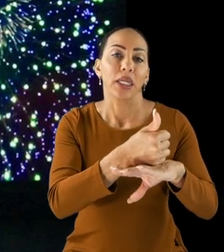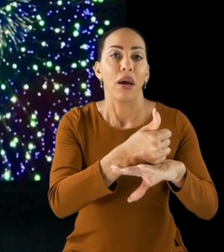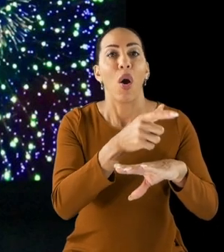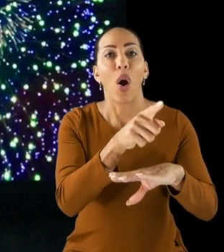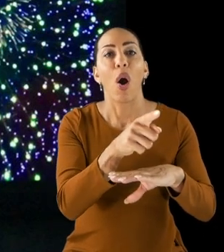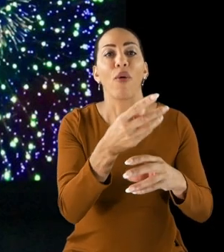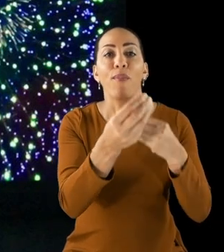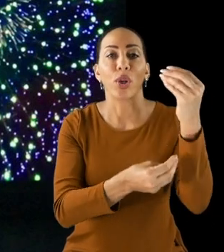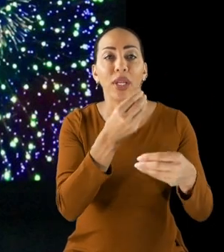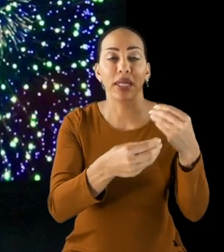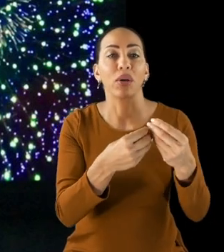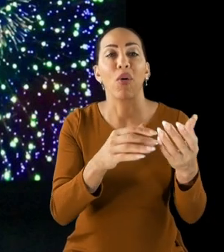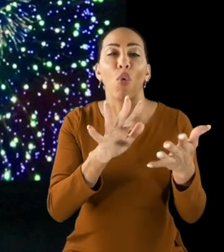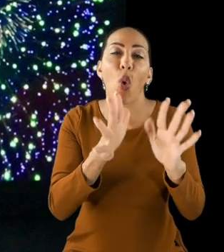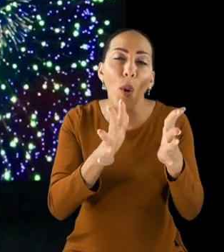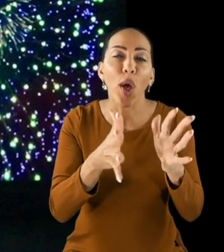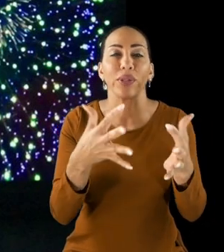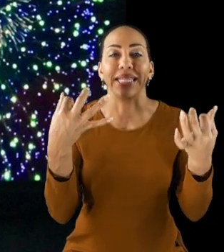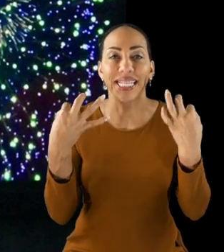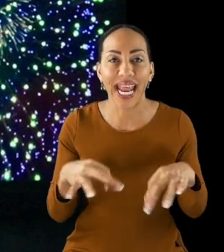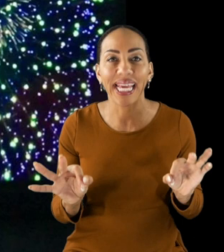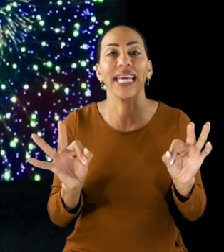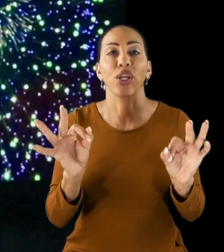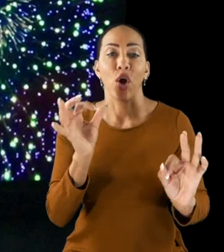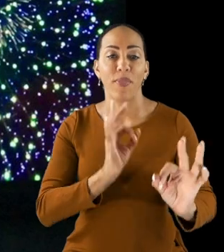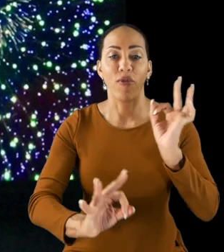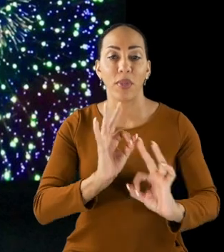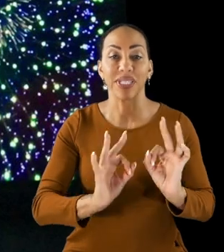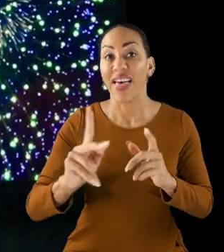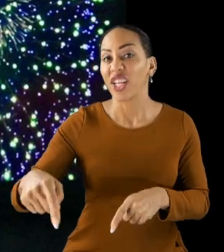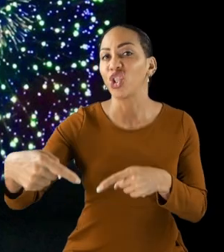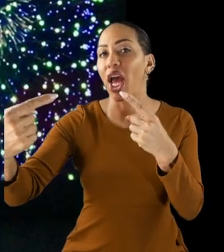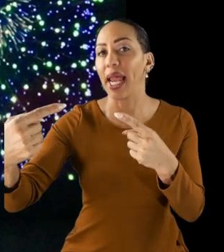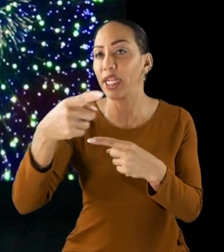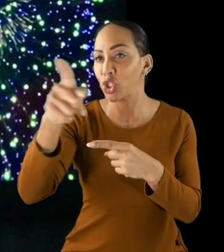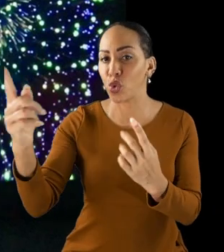naked disabled performers on stage, with the challenge to the audience of,